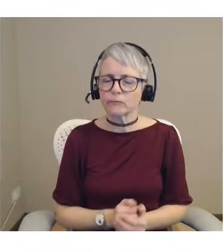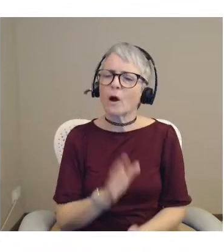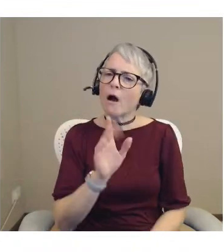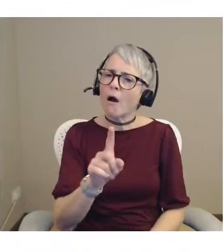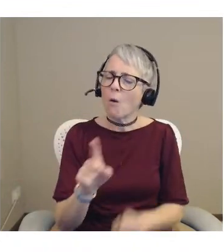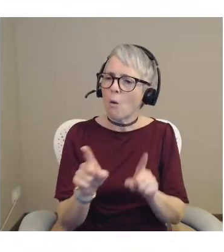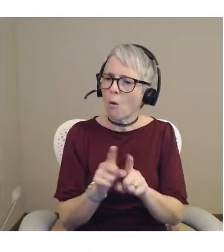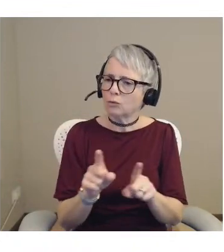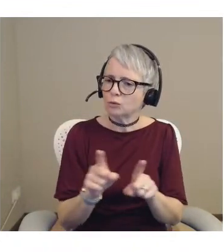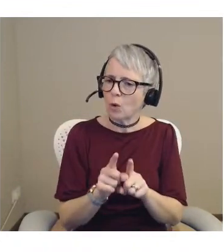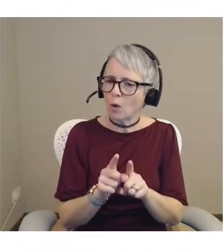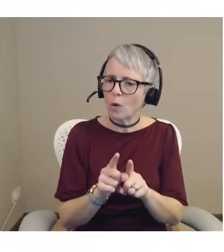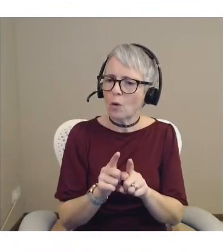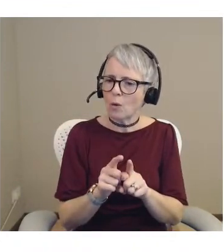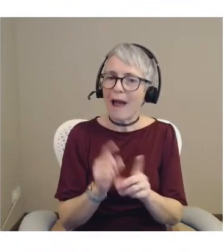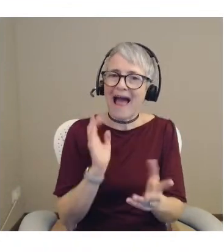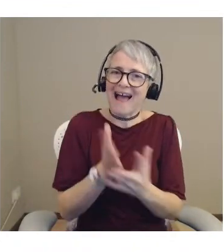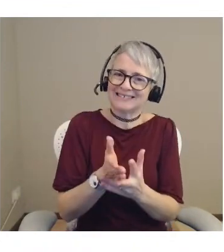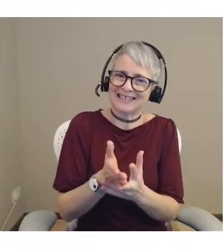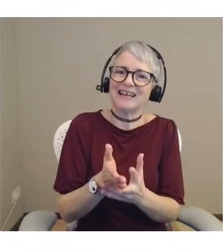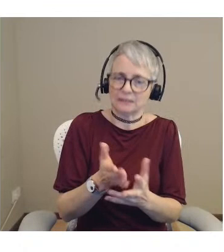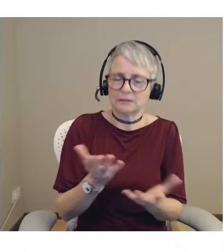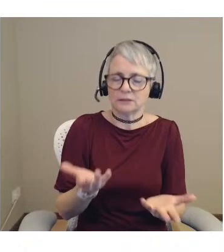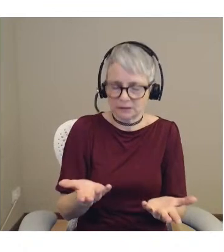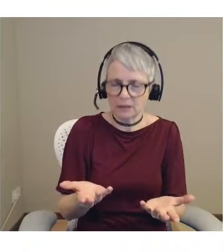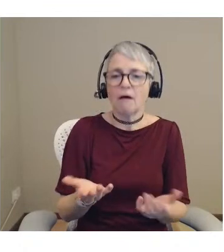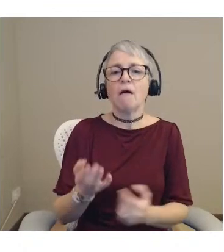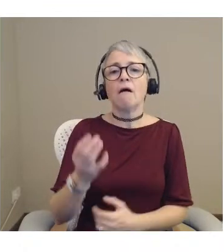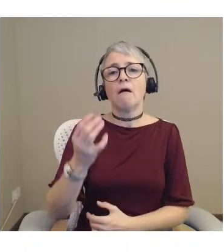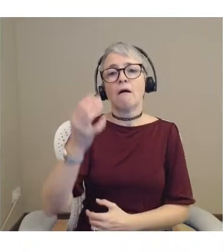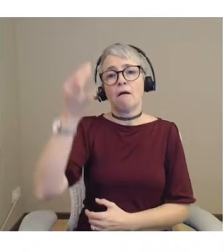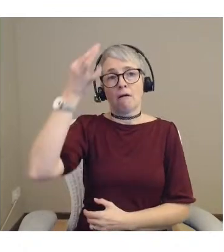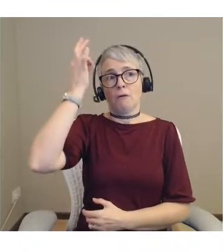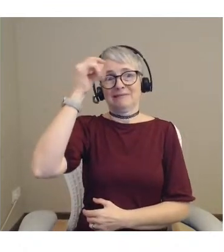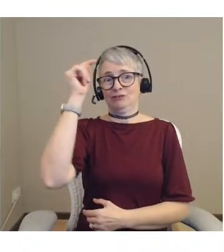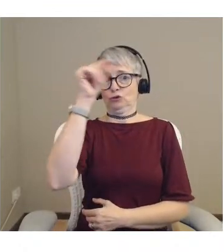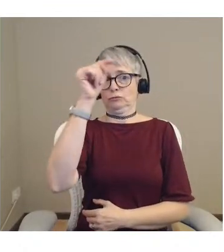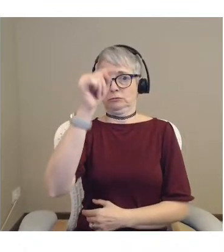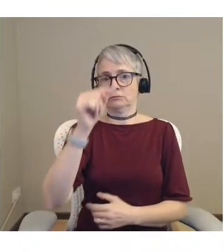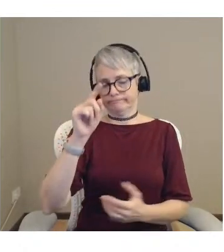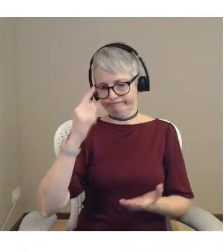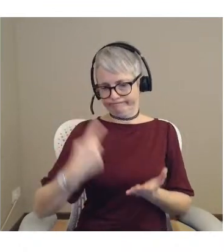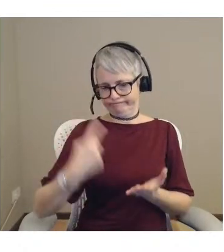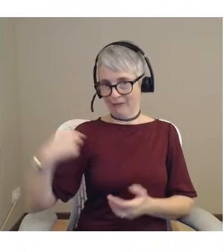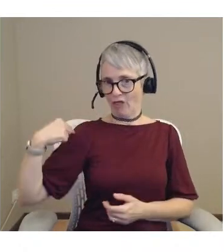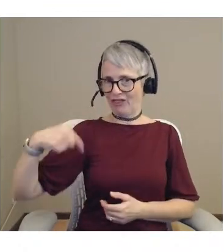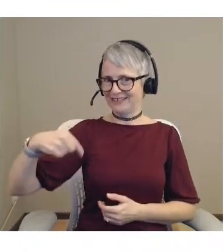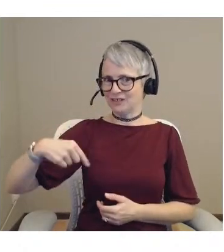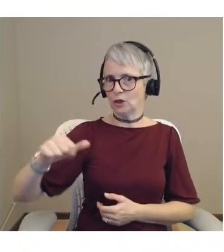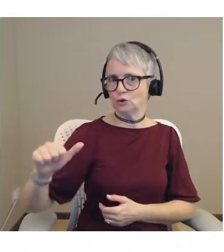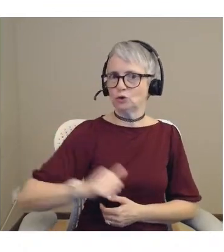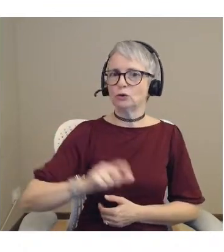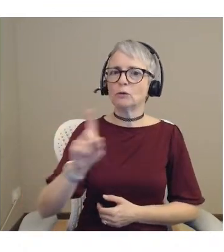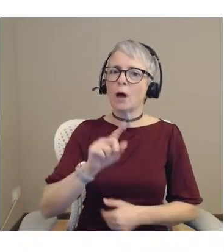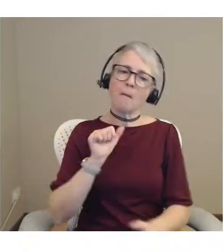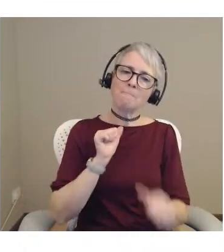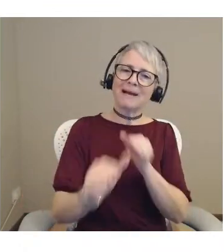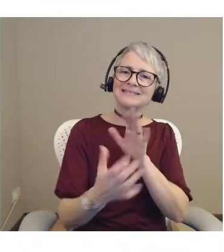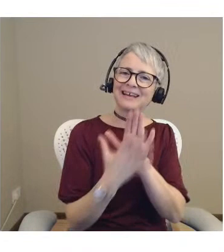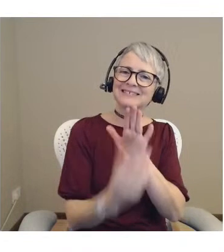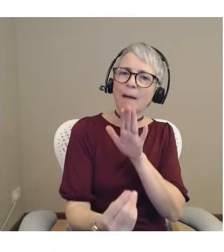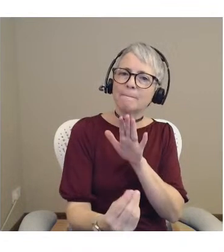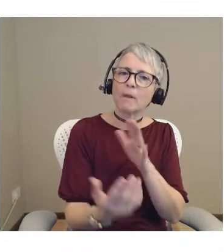the Commission has published, because it was actually one of the actions for this year, a set of best examples on how to